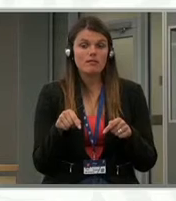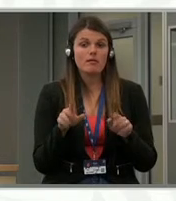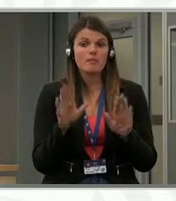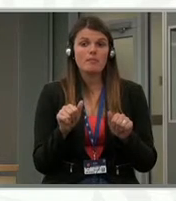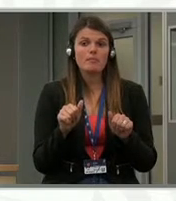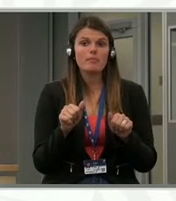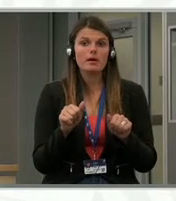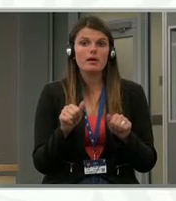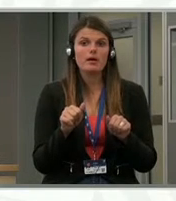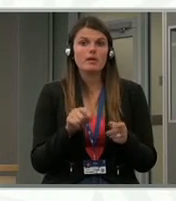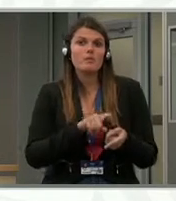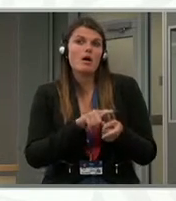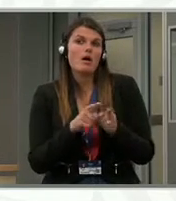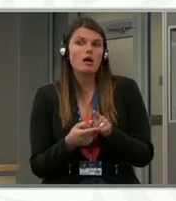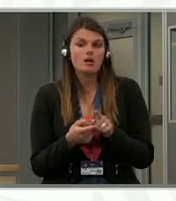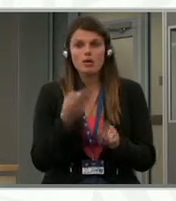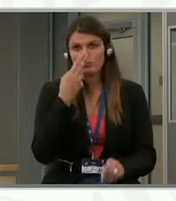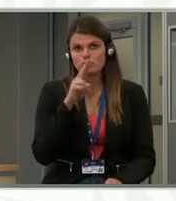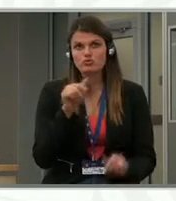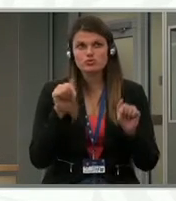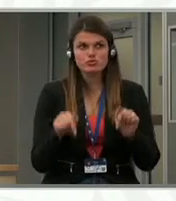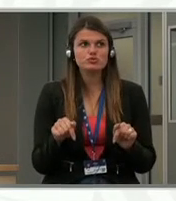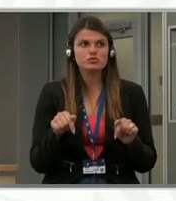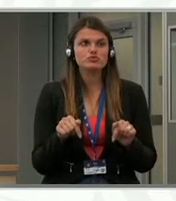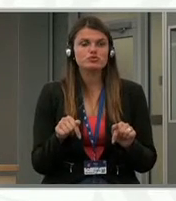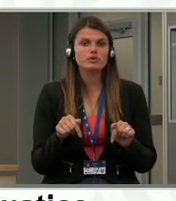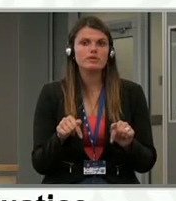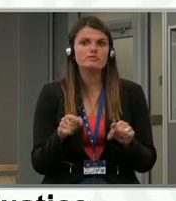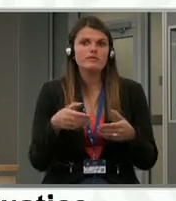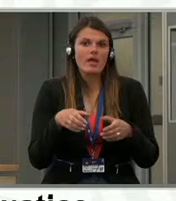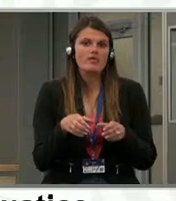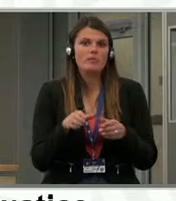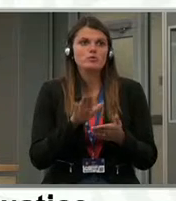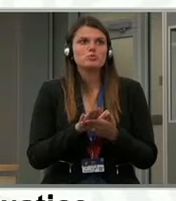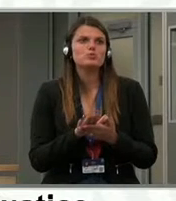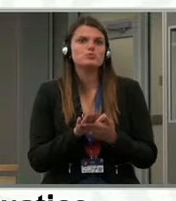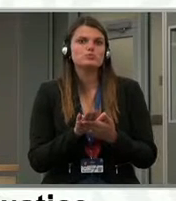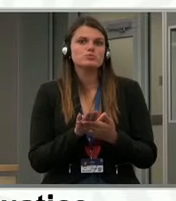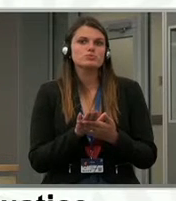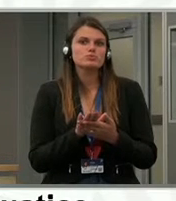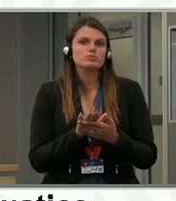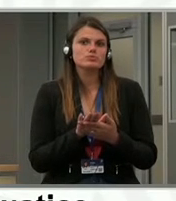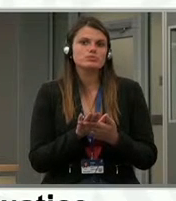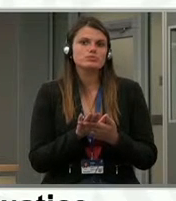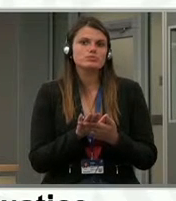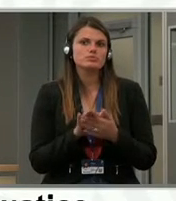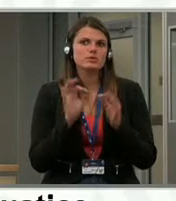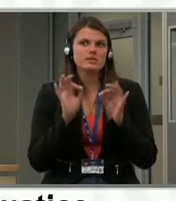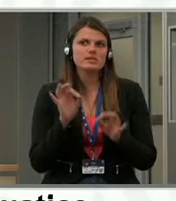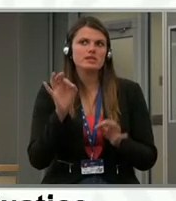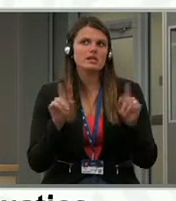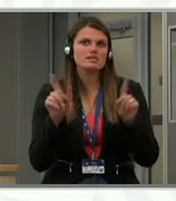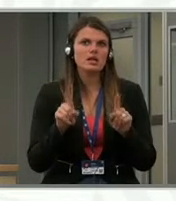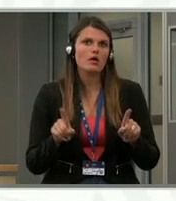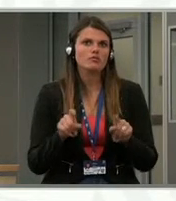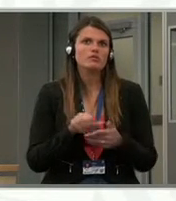unit from the Directorate General Justice to the Directorate General for Employment. I would like to reassure you